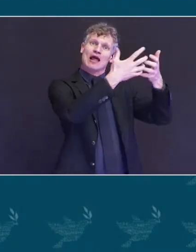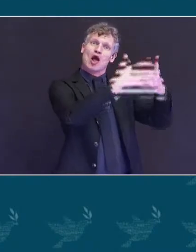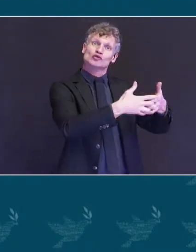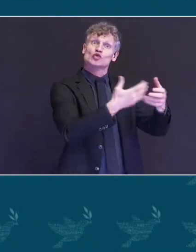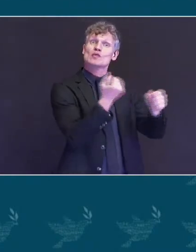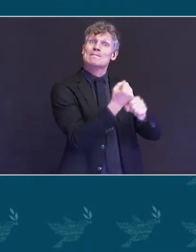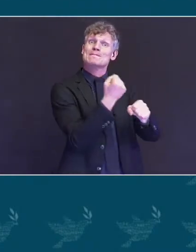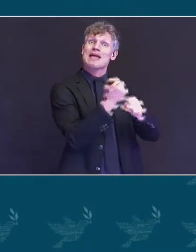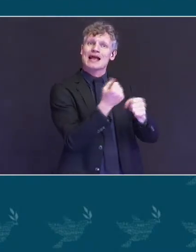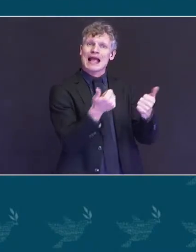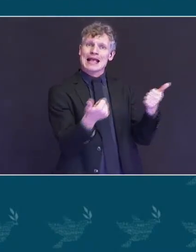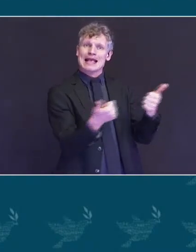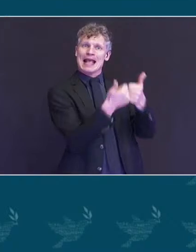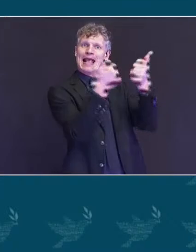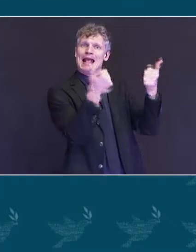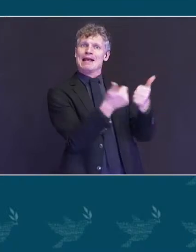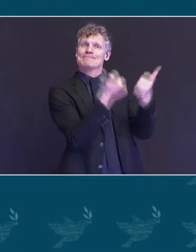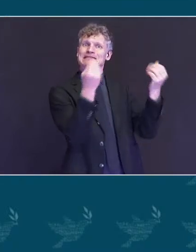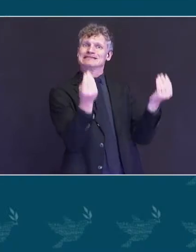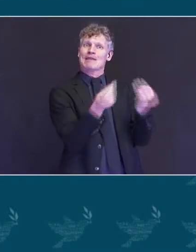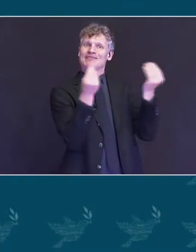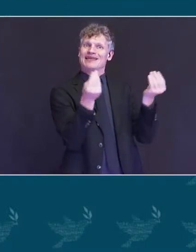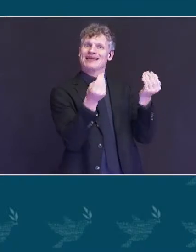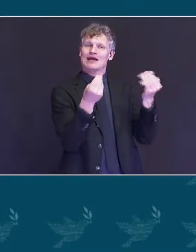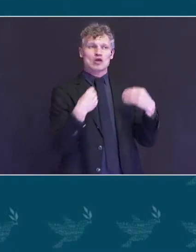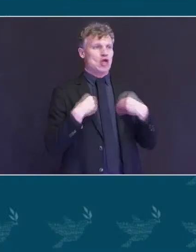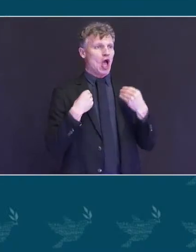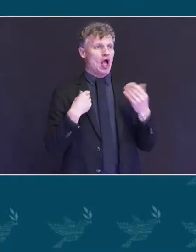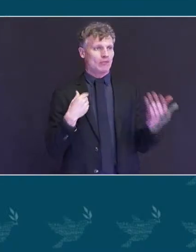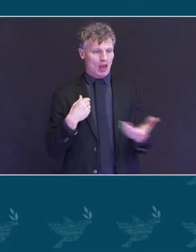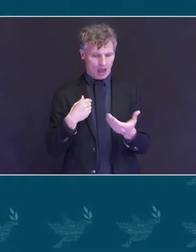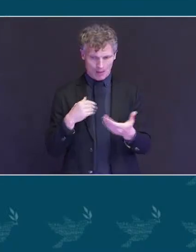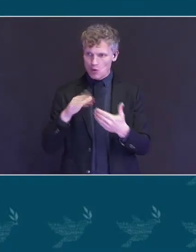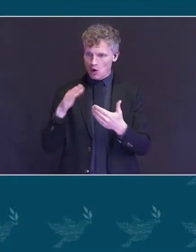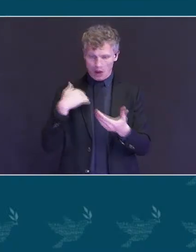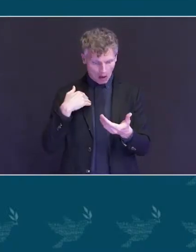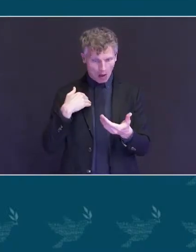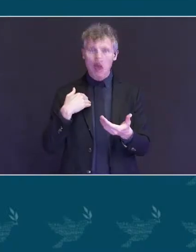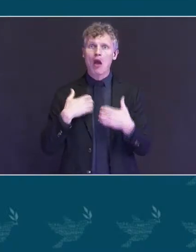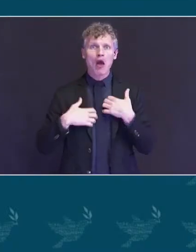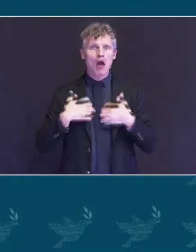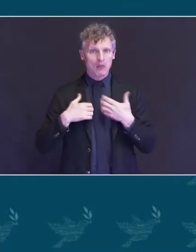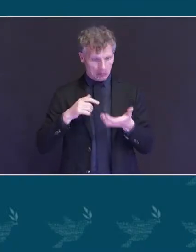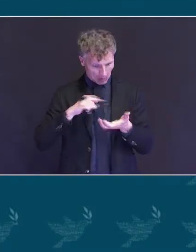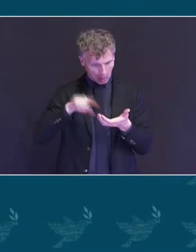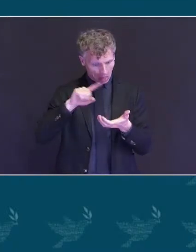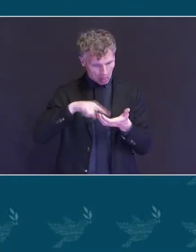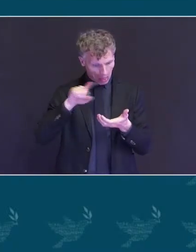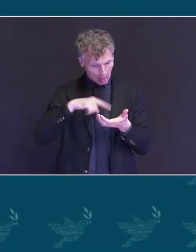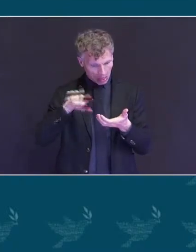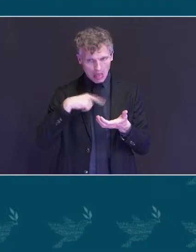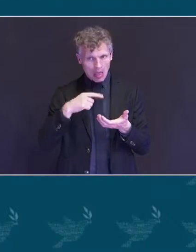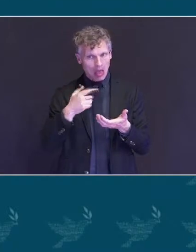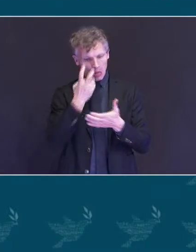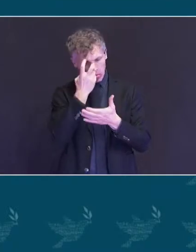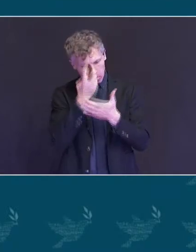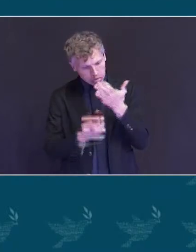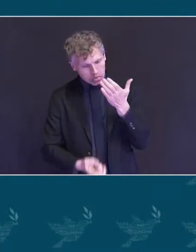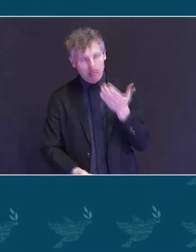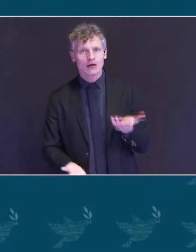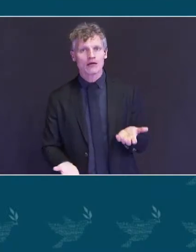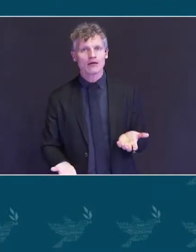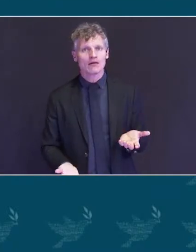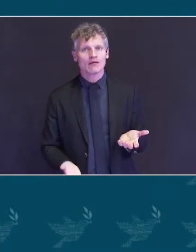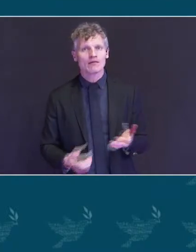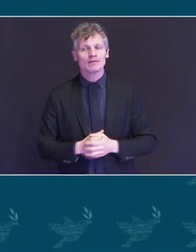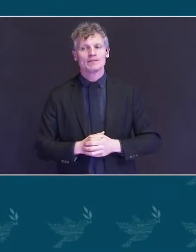game or something that is fancy, they are trying to be interested again, and they would like to then learn